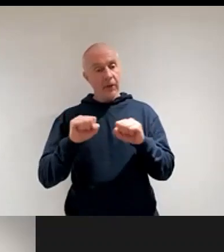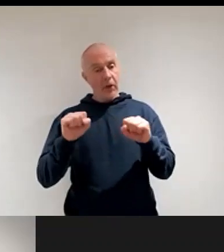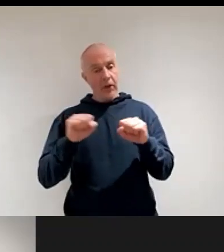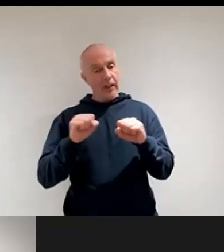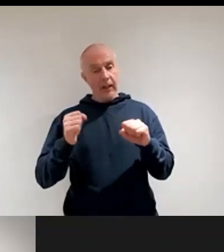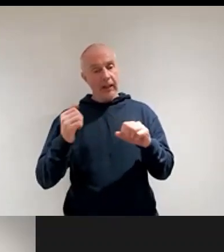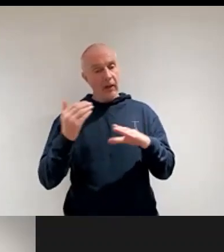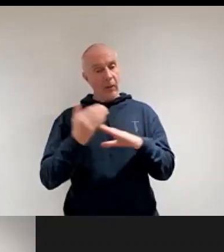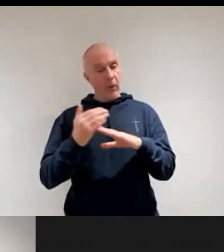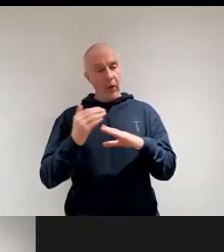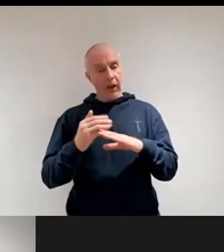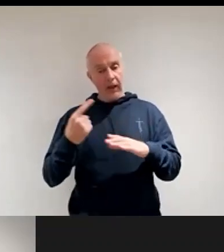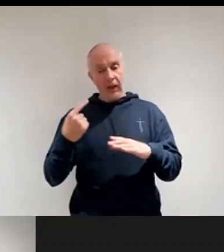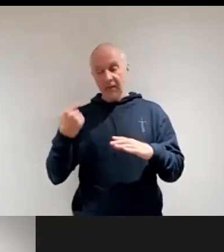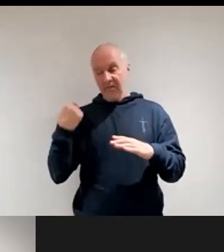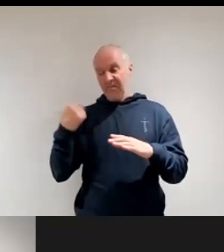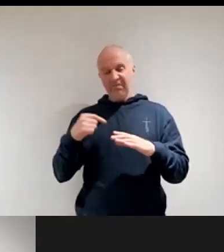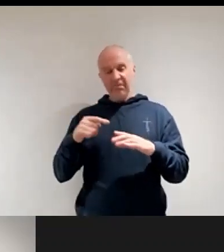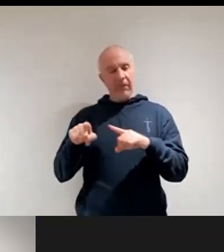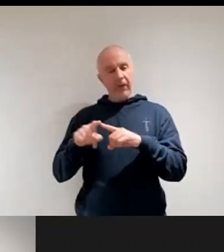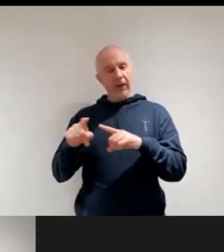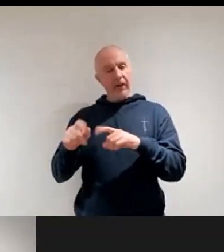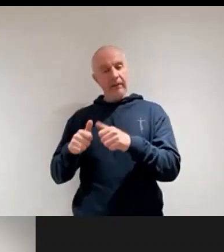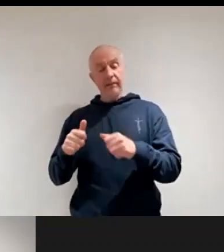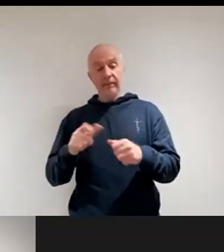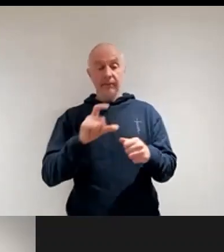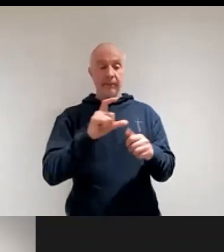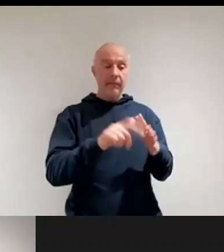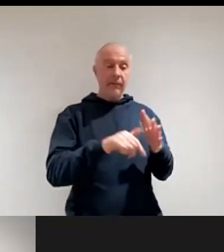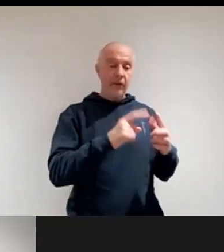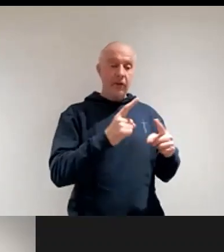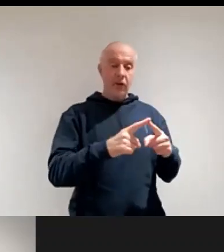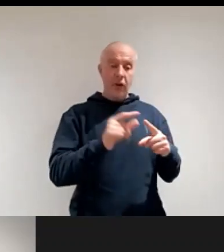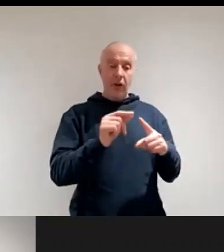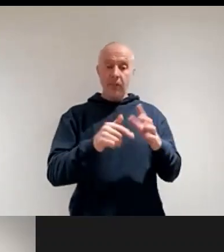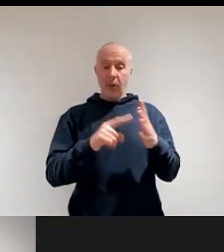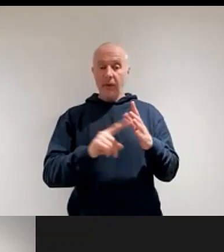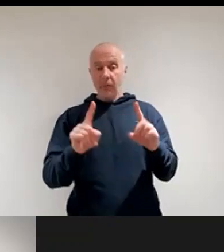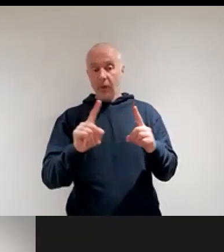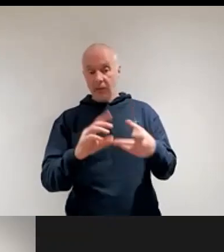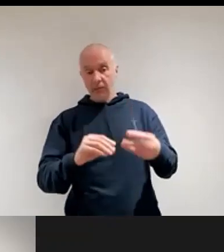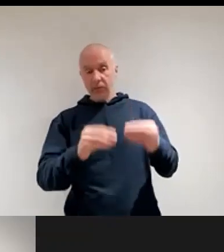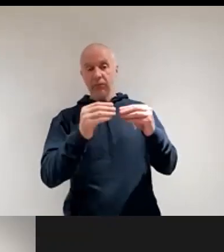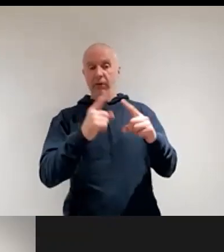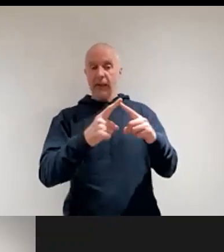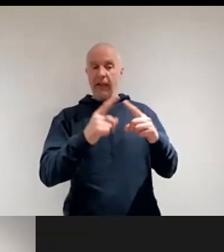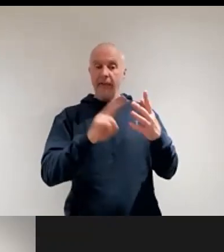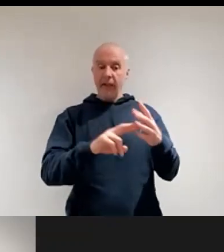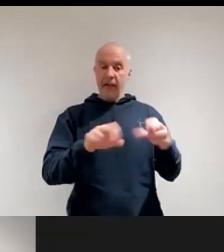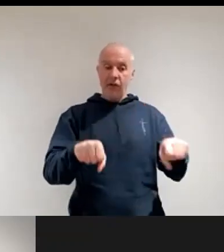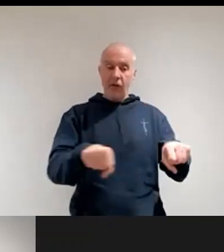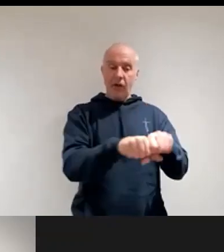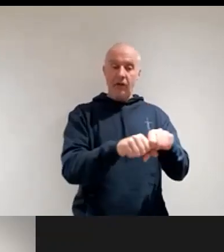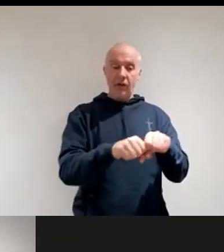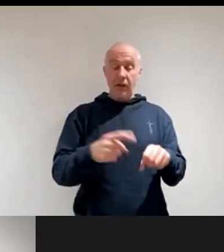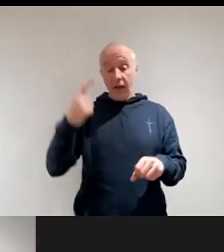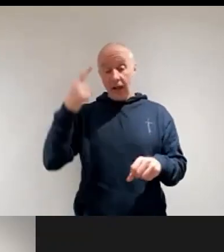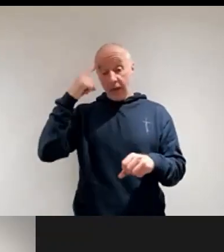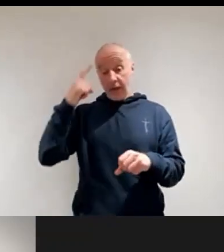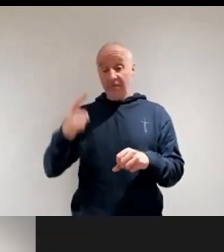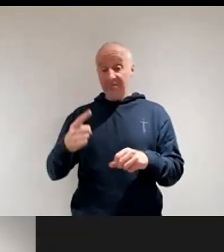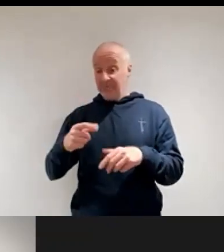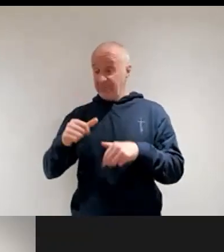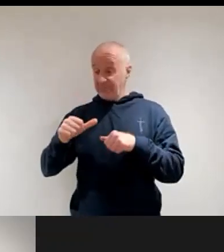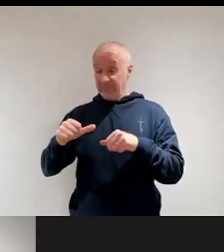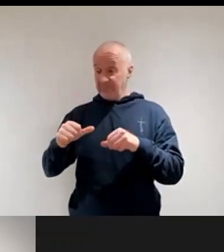careers, obviously, ChargePoint is more producing the EV chargers, but I think the principle is the same, because they are the EV